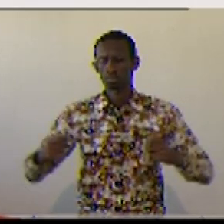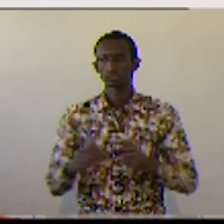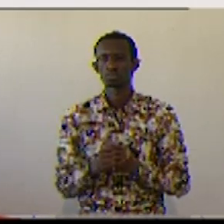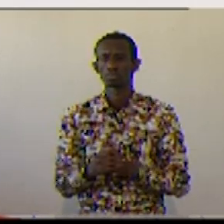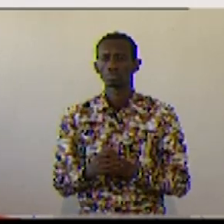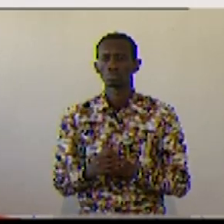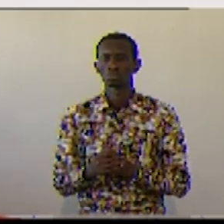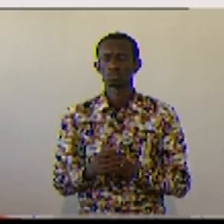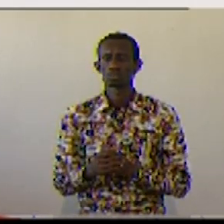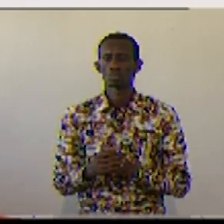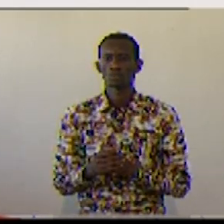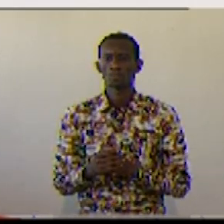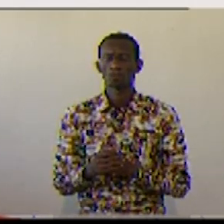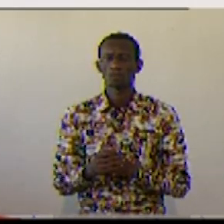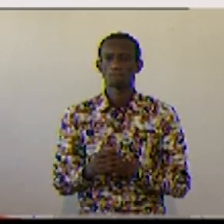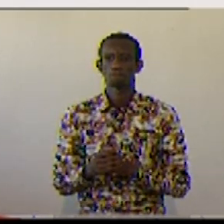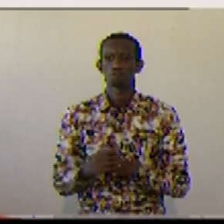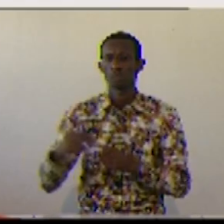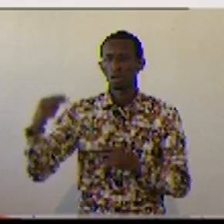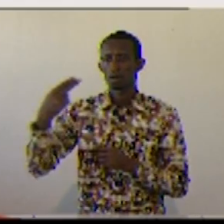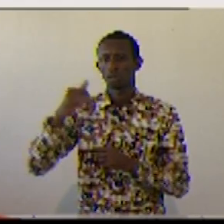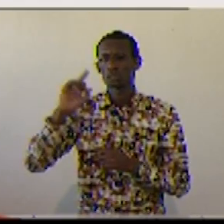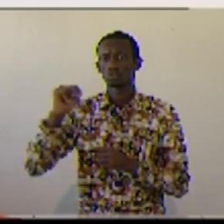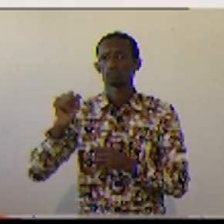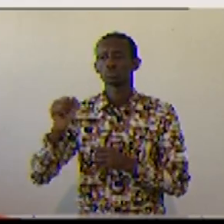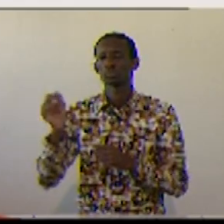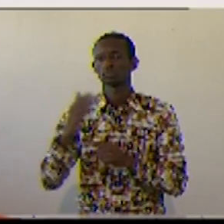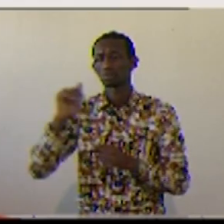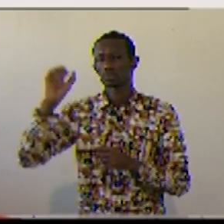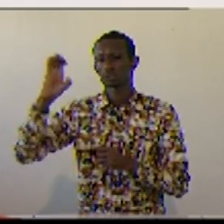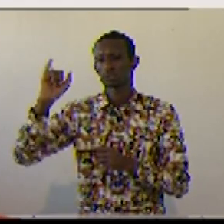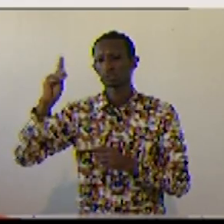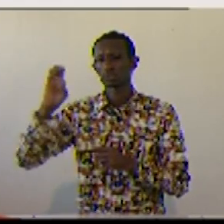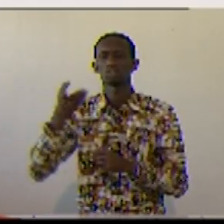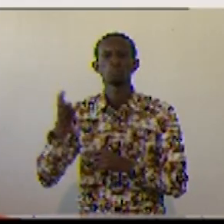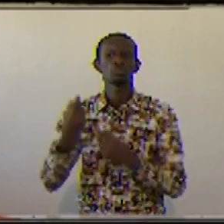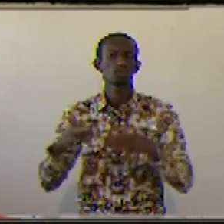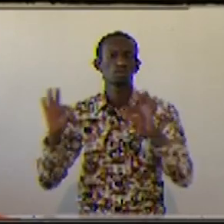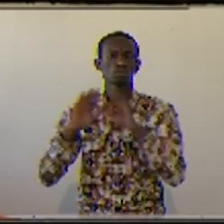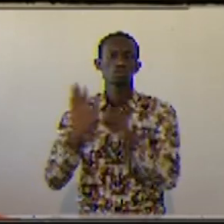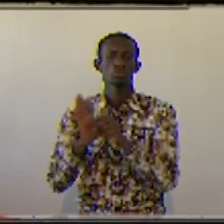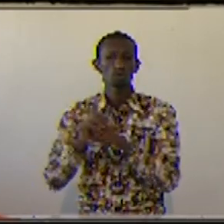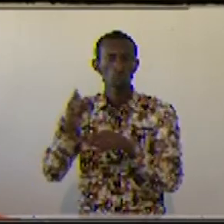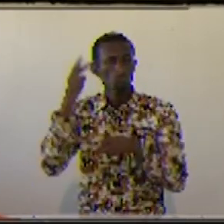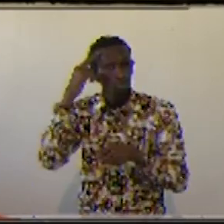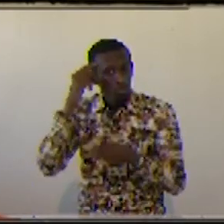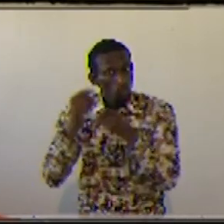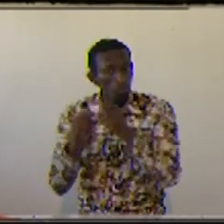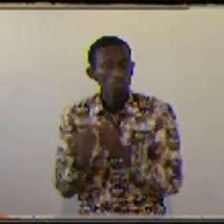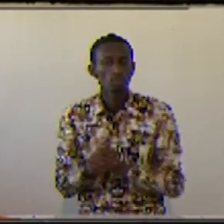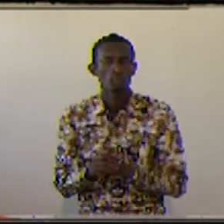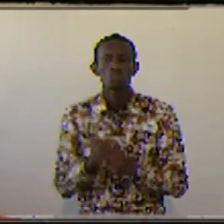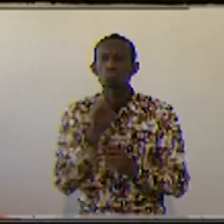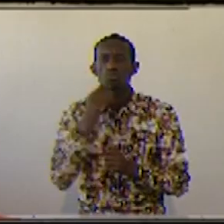Dilute hydrochloric acid and calcium carbonate. Here it is very important to remind you that you should